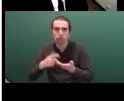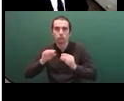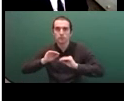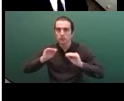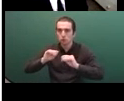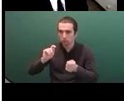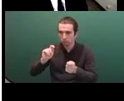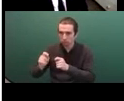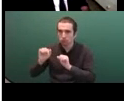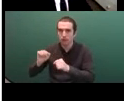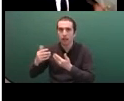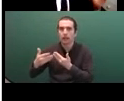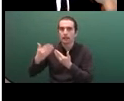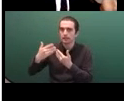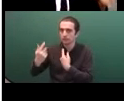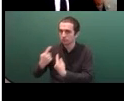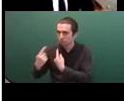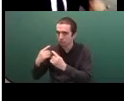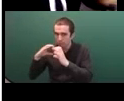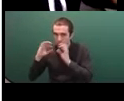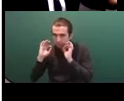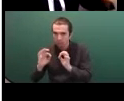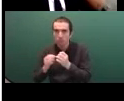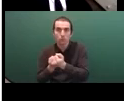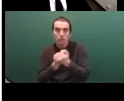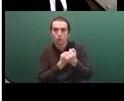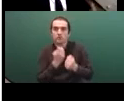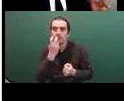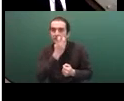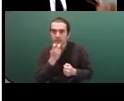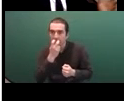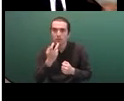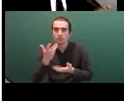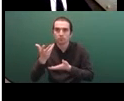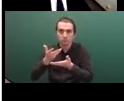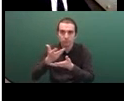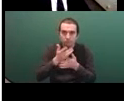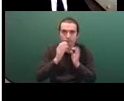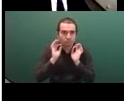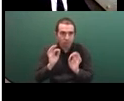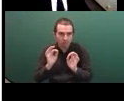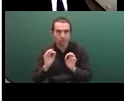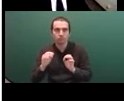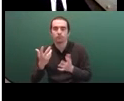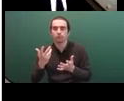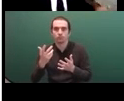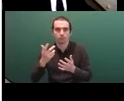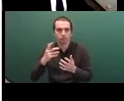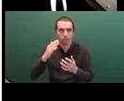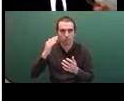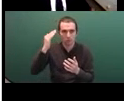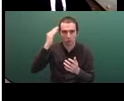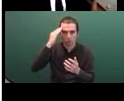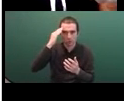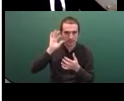box of labels or cards that use the language of a particular thing that we're looking at, whether